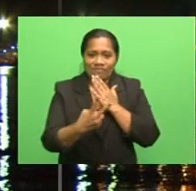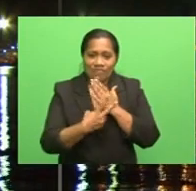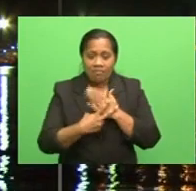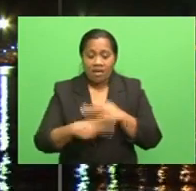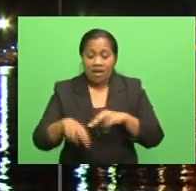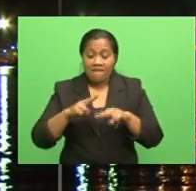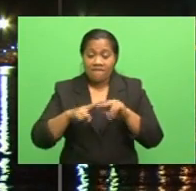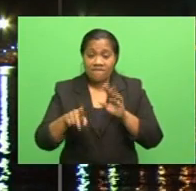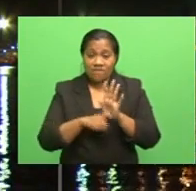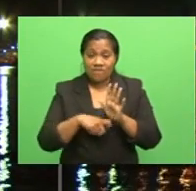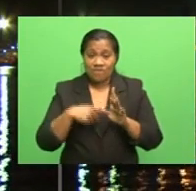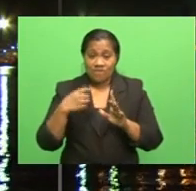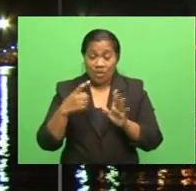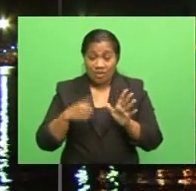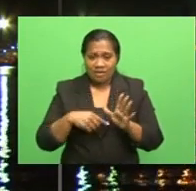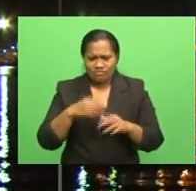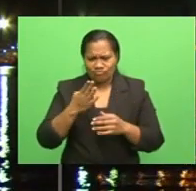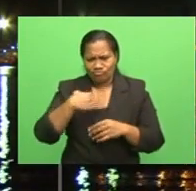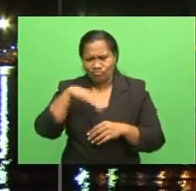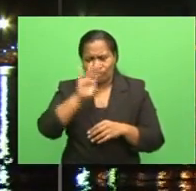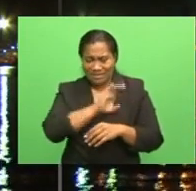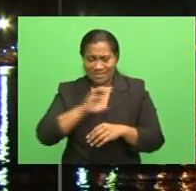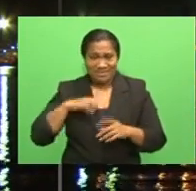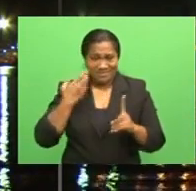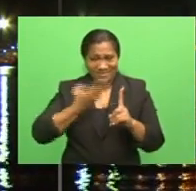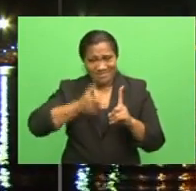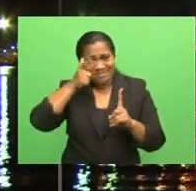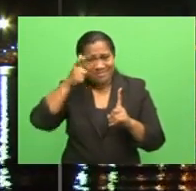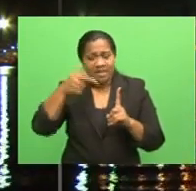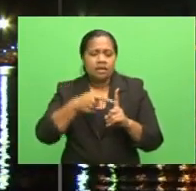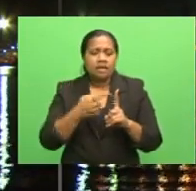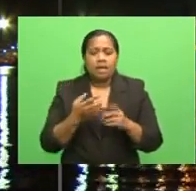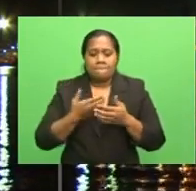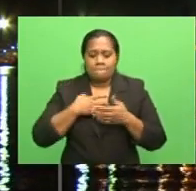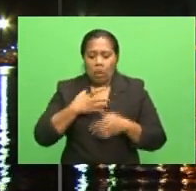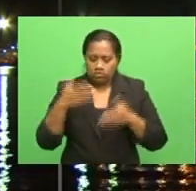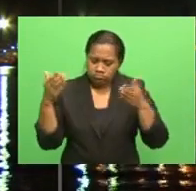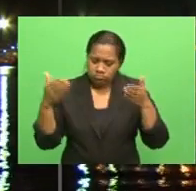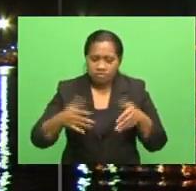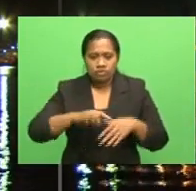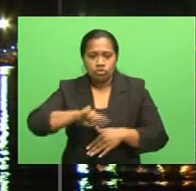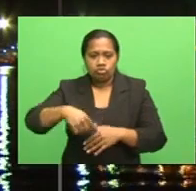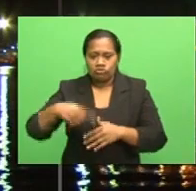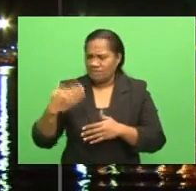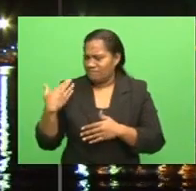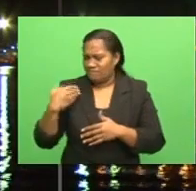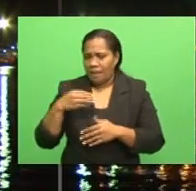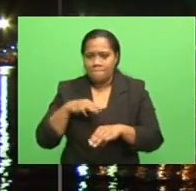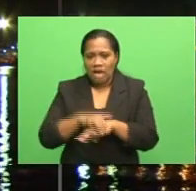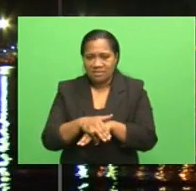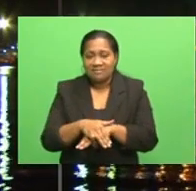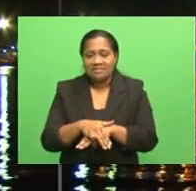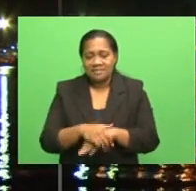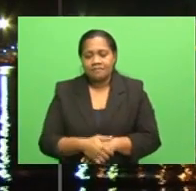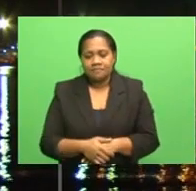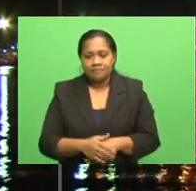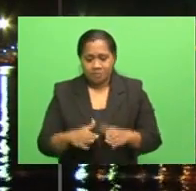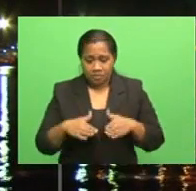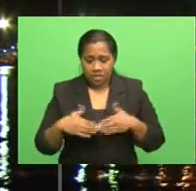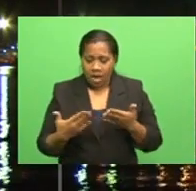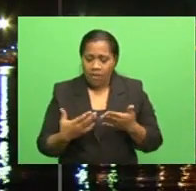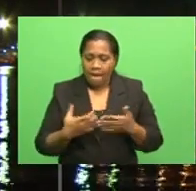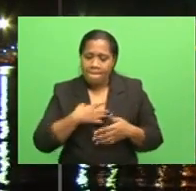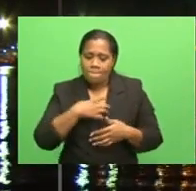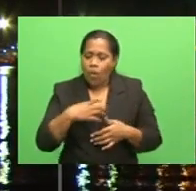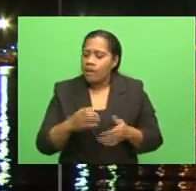chief executive says a lot of focus was placed in the rehabilitation of the Suva area in the past few months and work will now be extended to